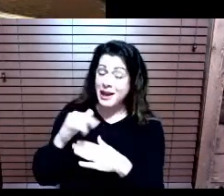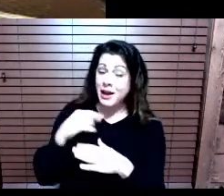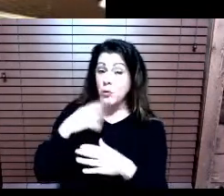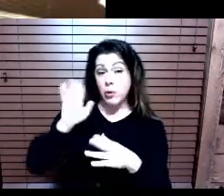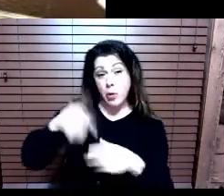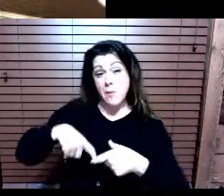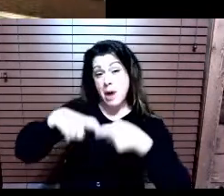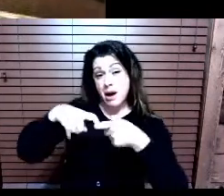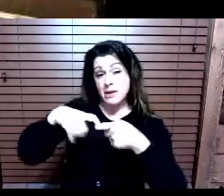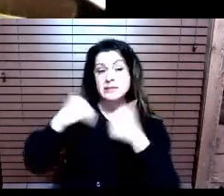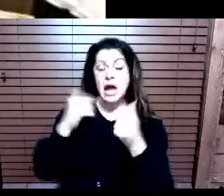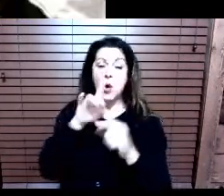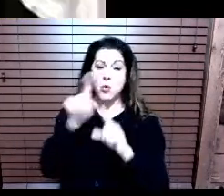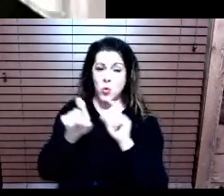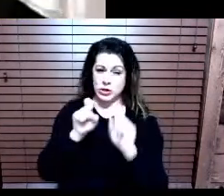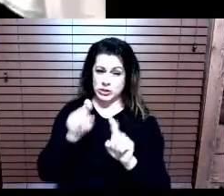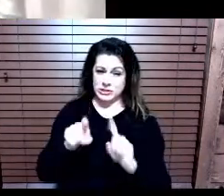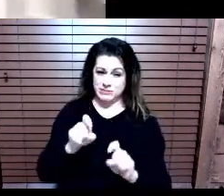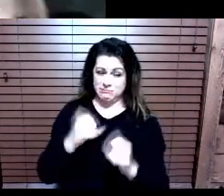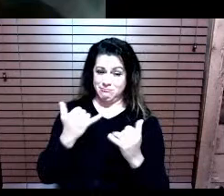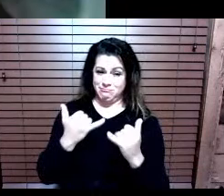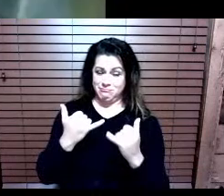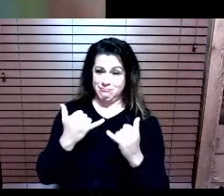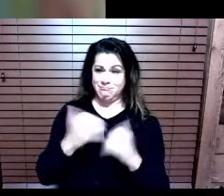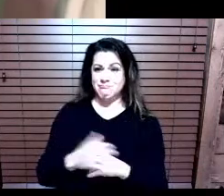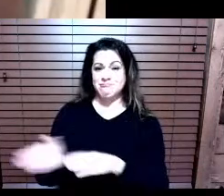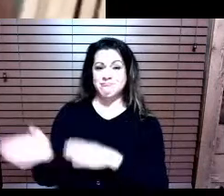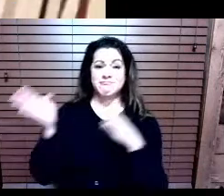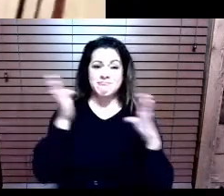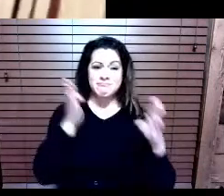questions. Thank you. Okay. The studio.